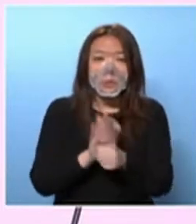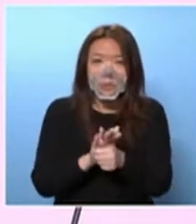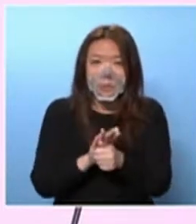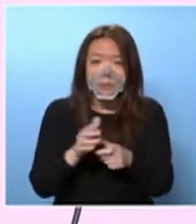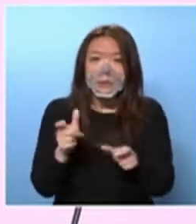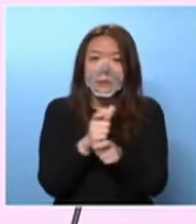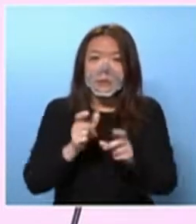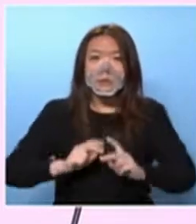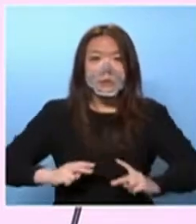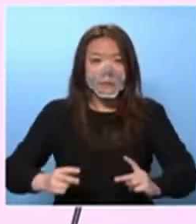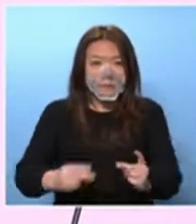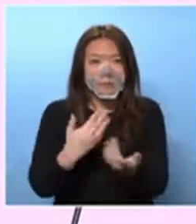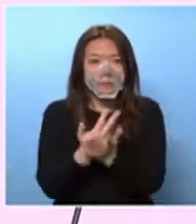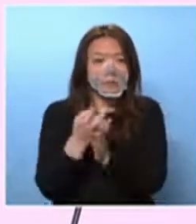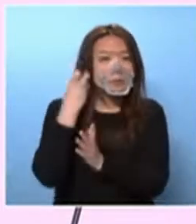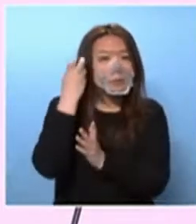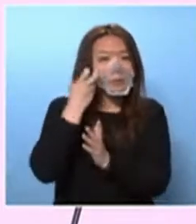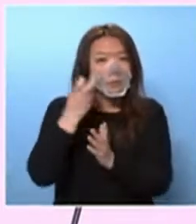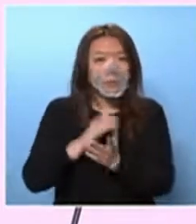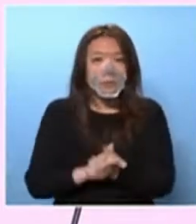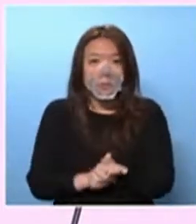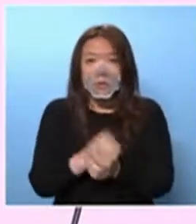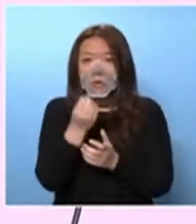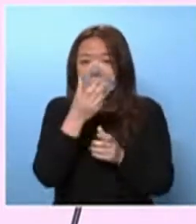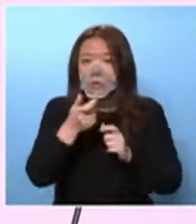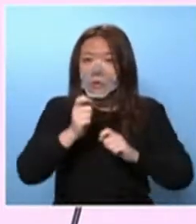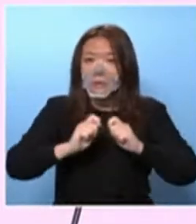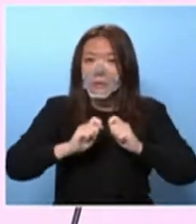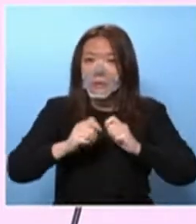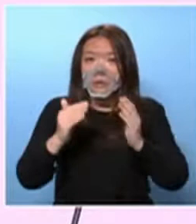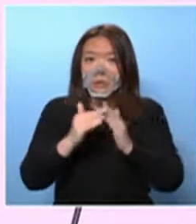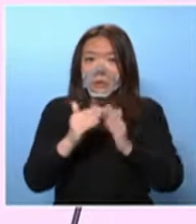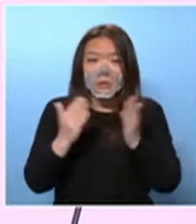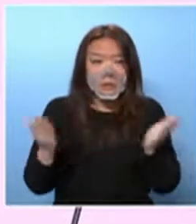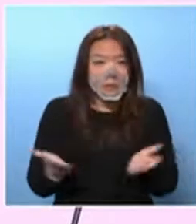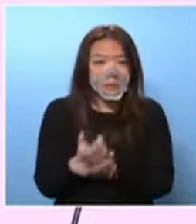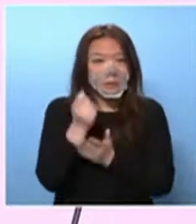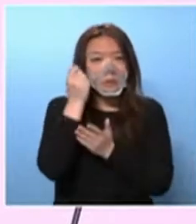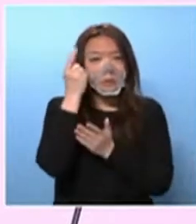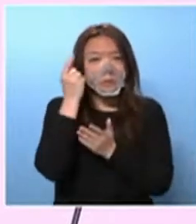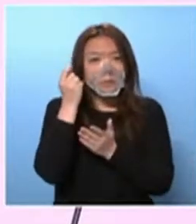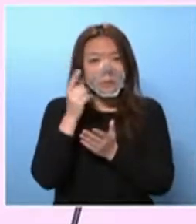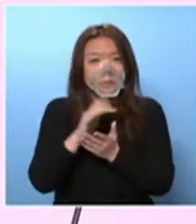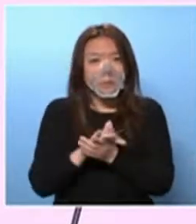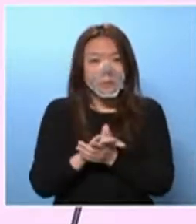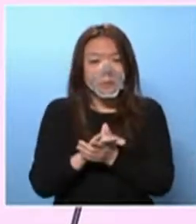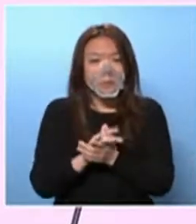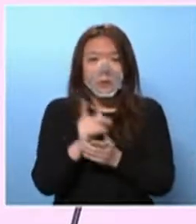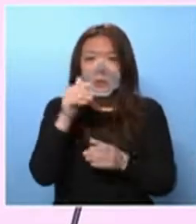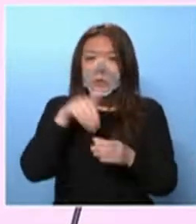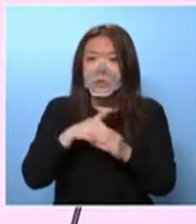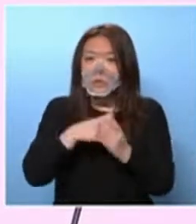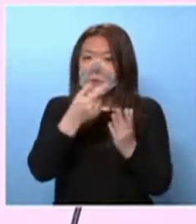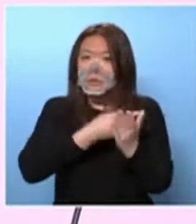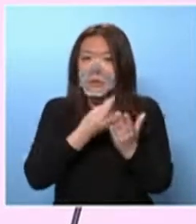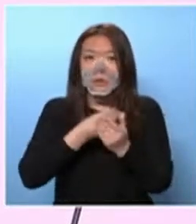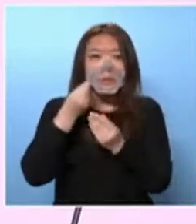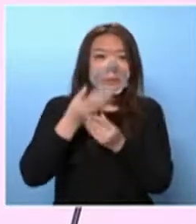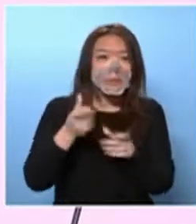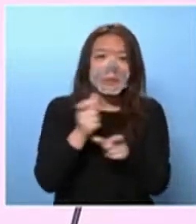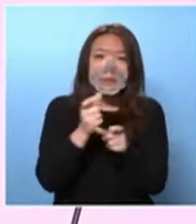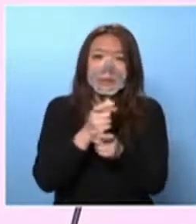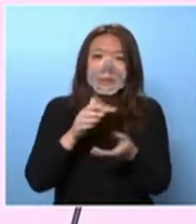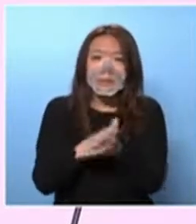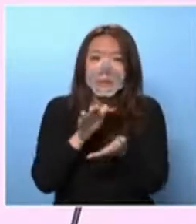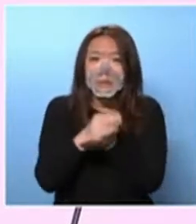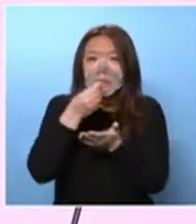need to ensure the quality of listed companies, investor protection, and market developments, the Hong Kong Exchanges and Clearing Limited, or